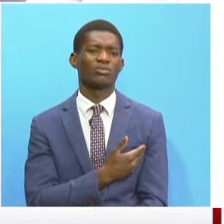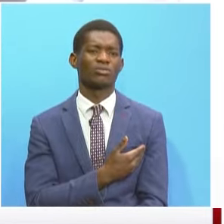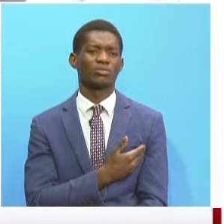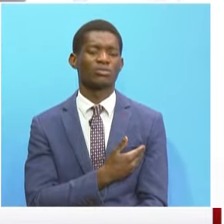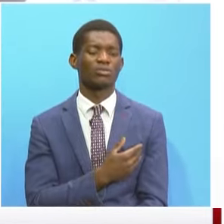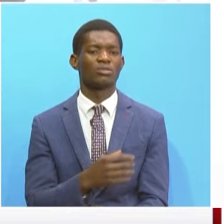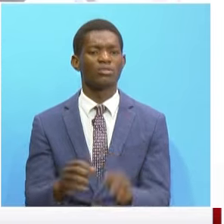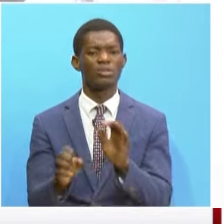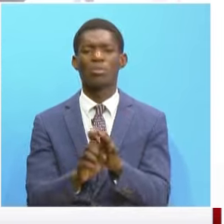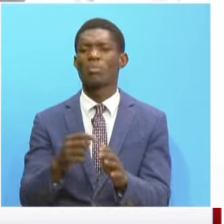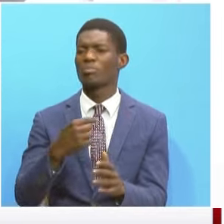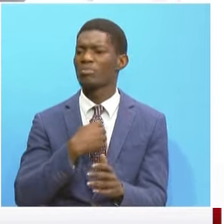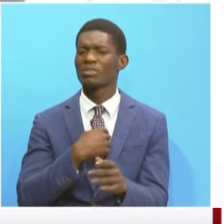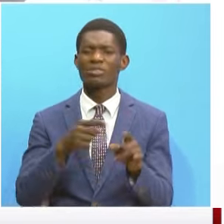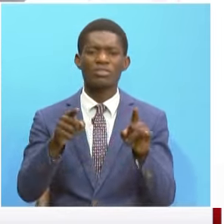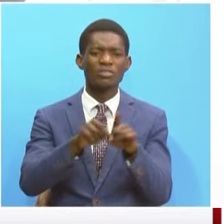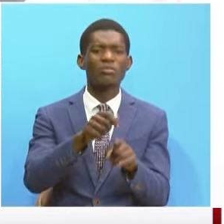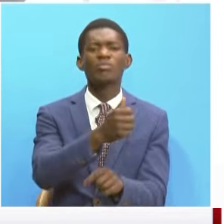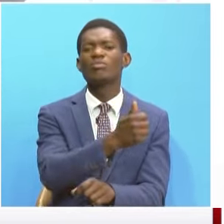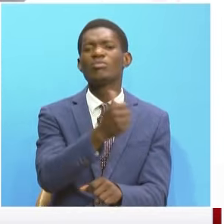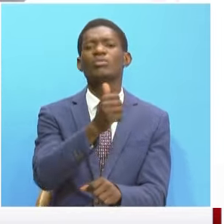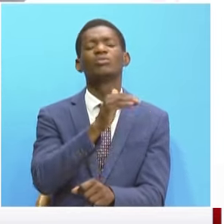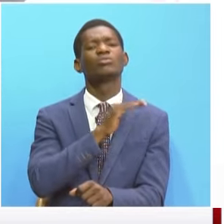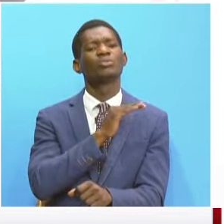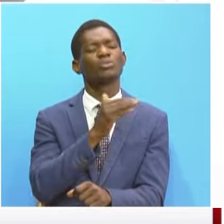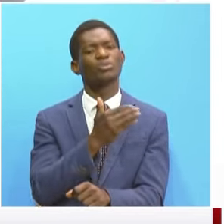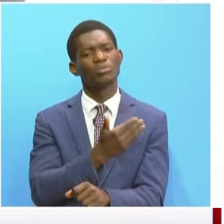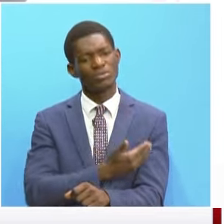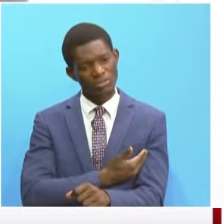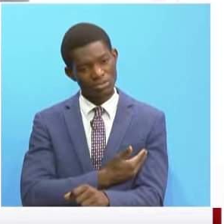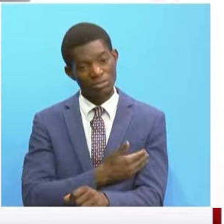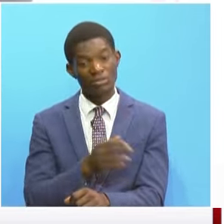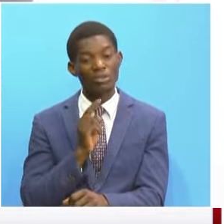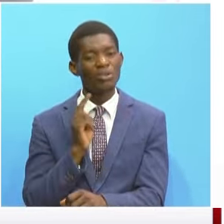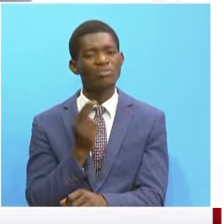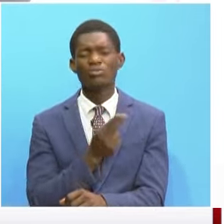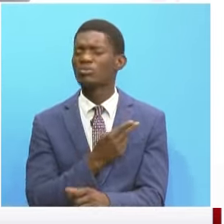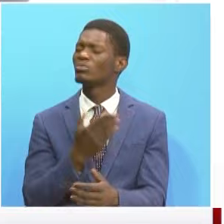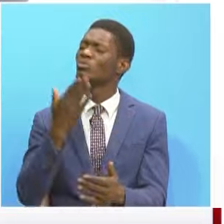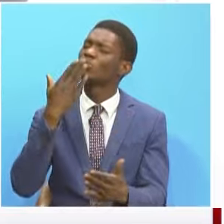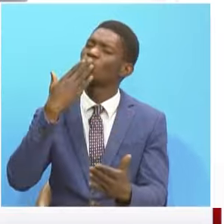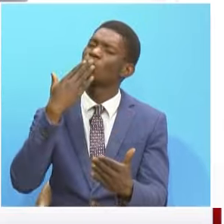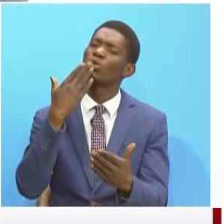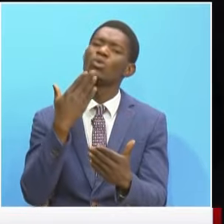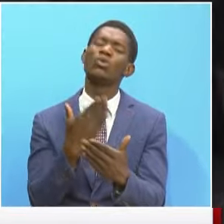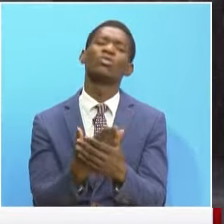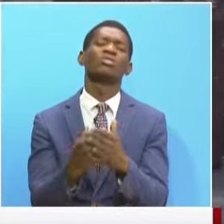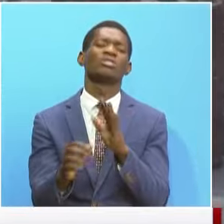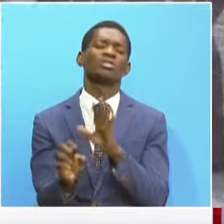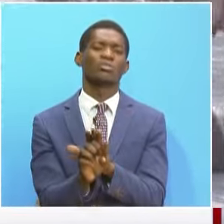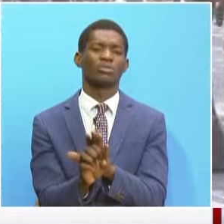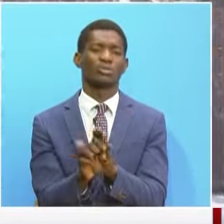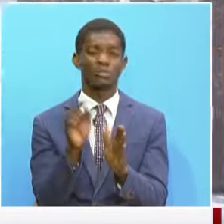including myself here, have become shining examples of the importance of